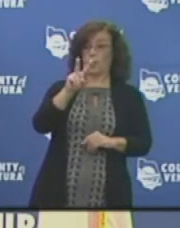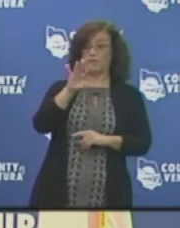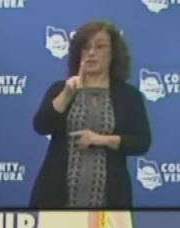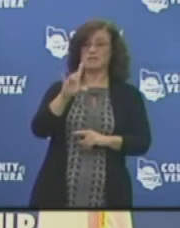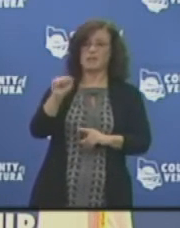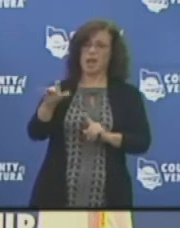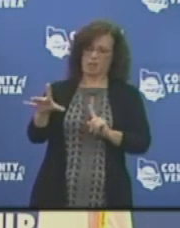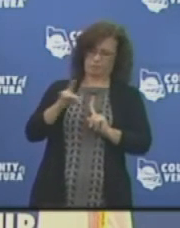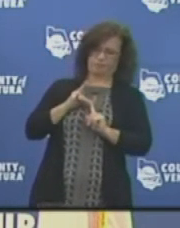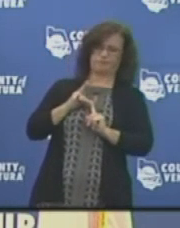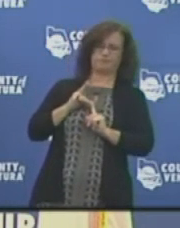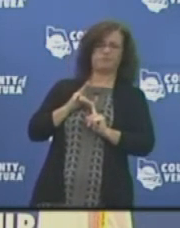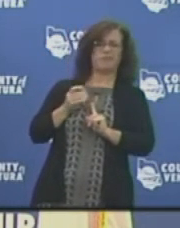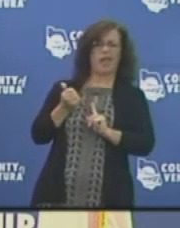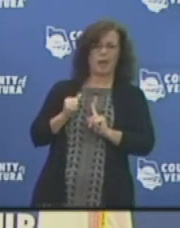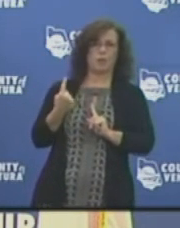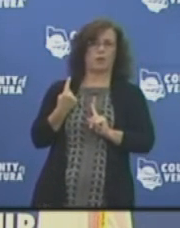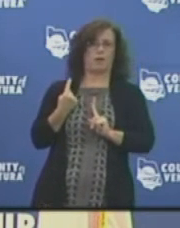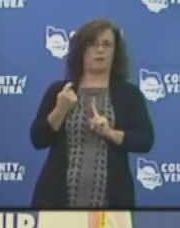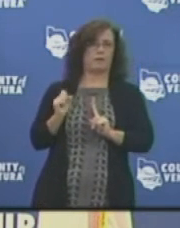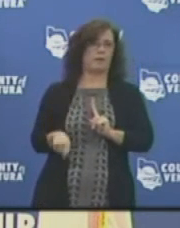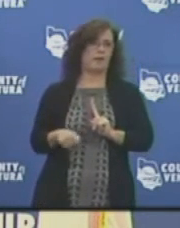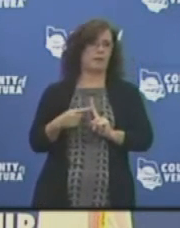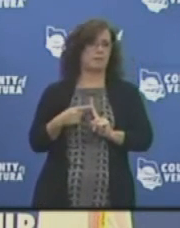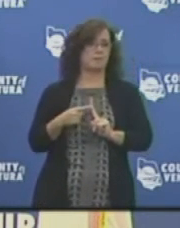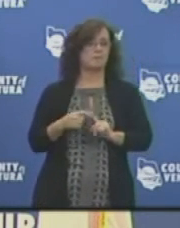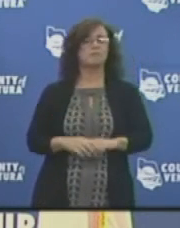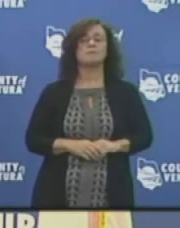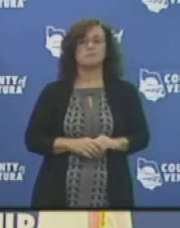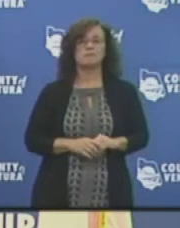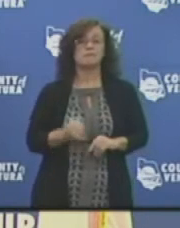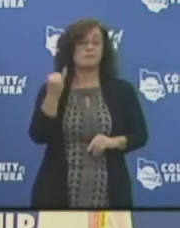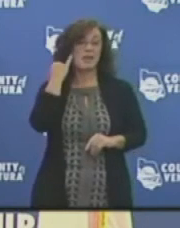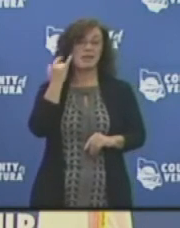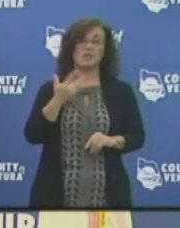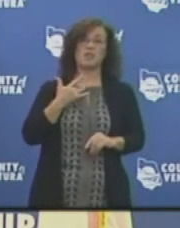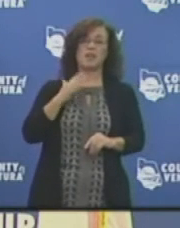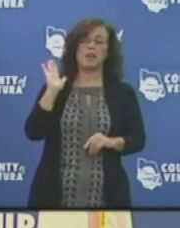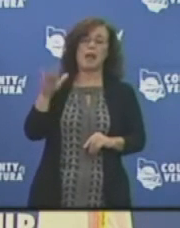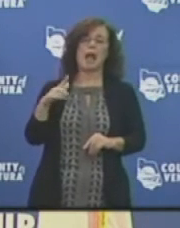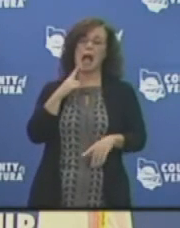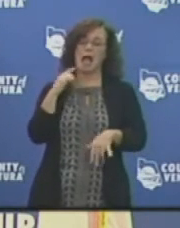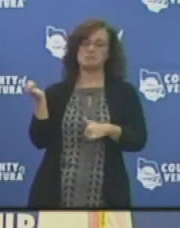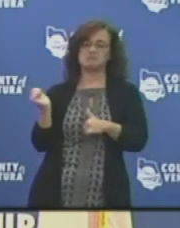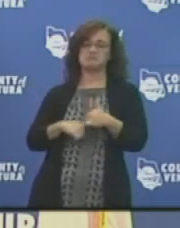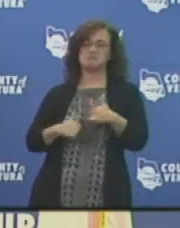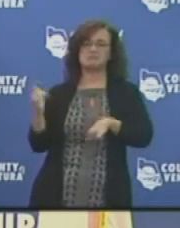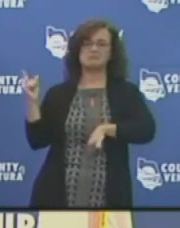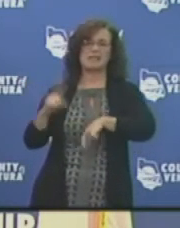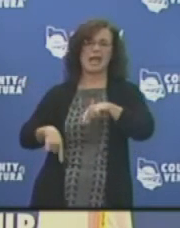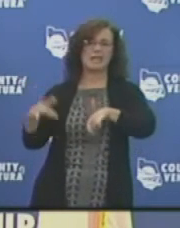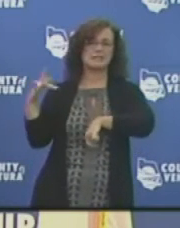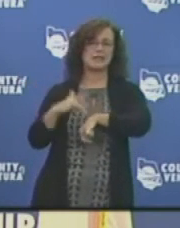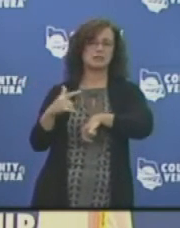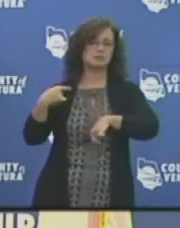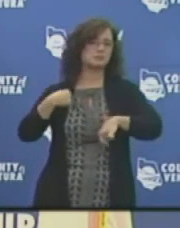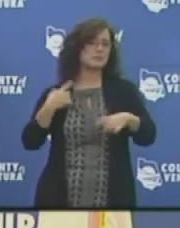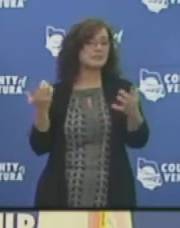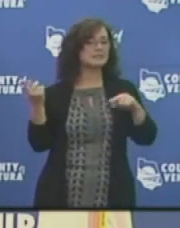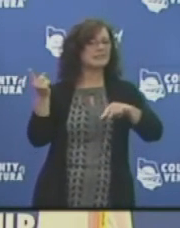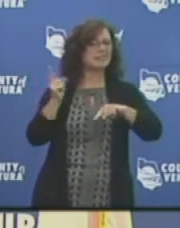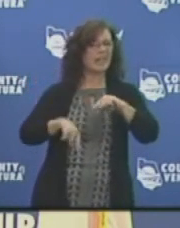to. And if you think that it can't touch you or it can't touch your family or it can't touch your close